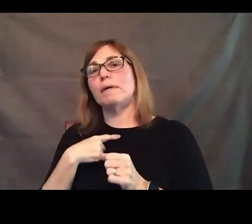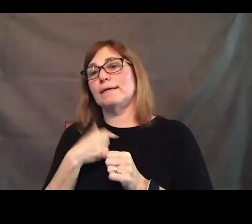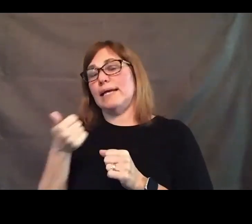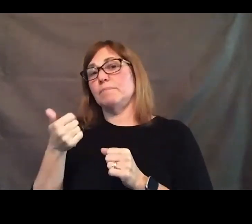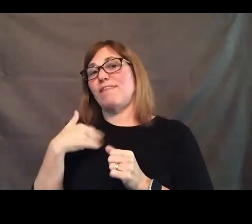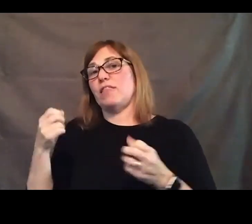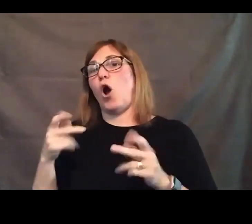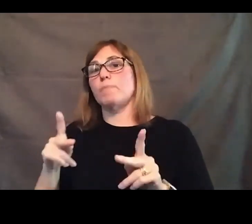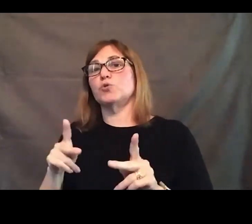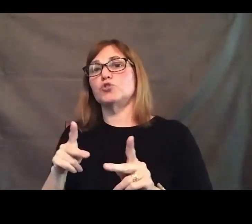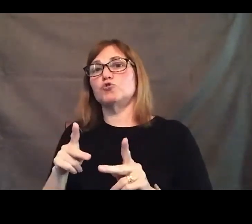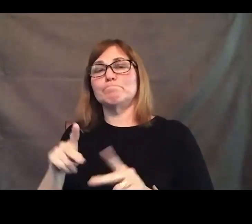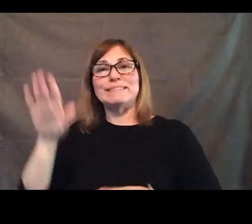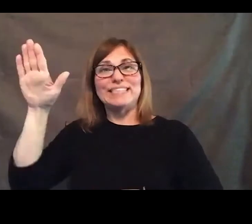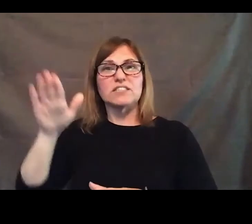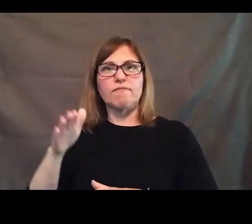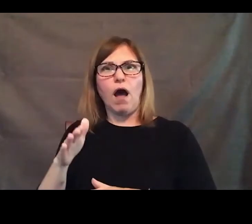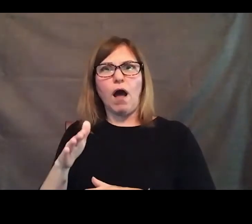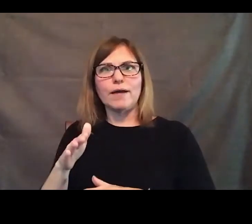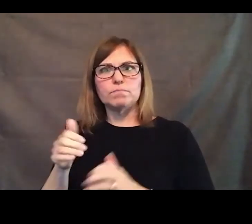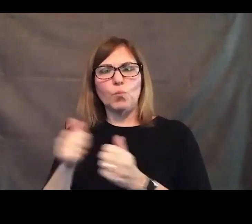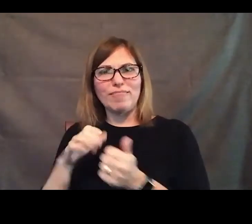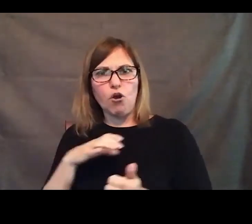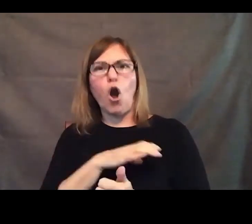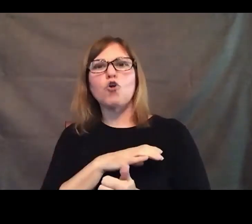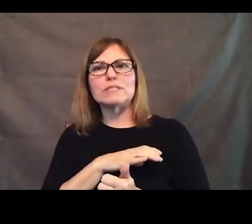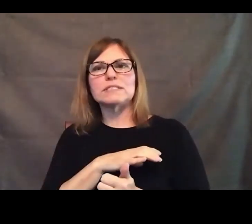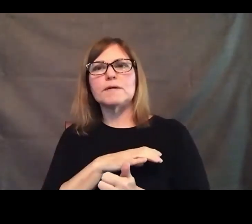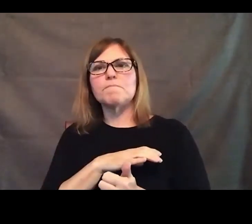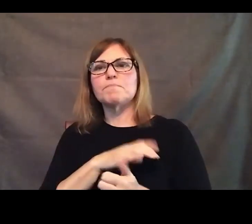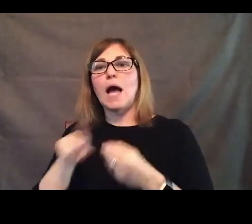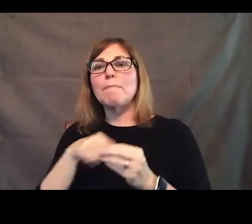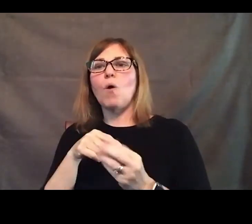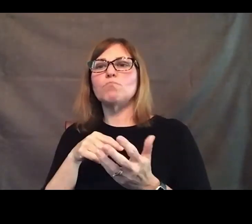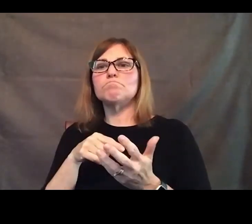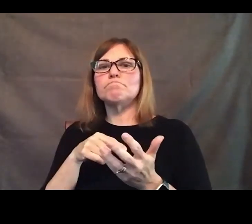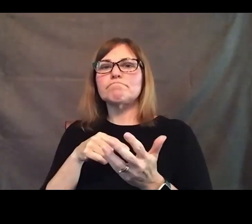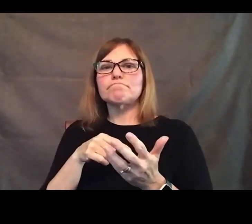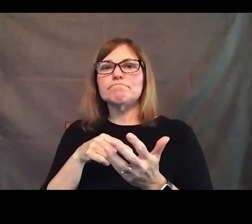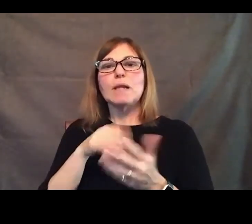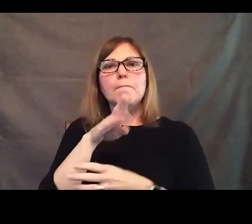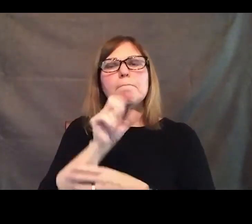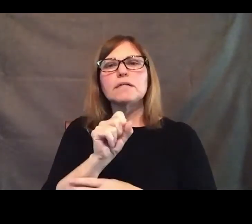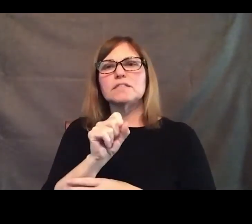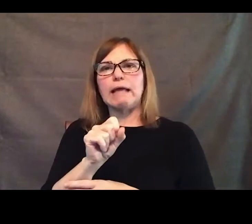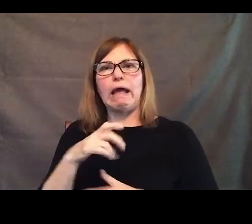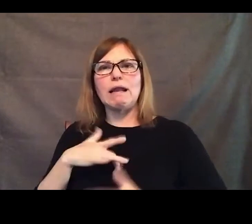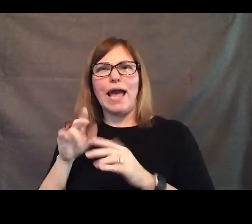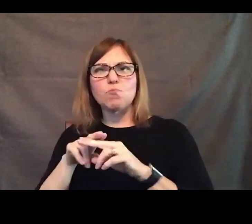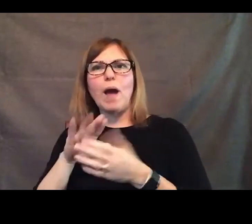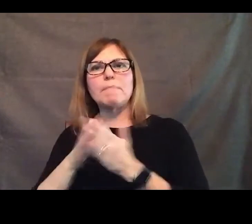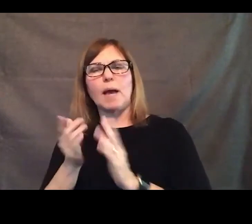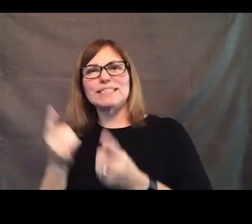before Congress in support of making our buses and light rail services accessible, while also providing a